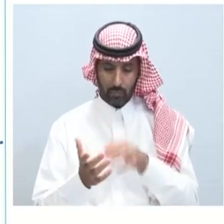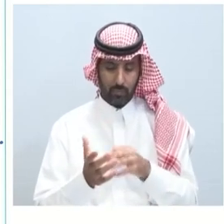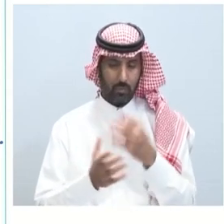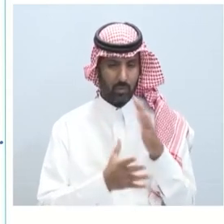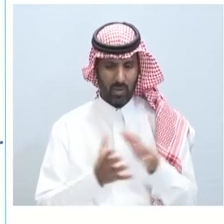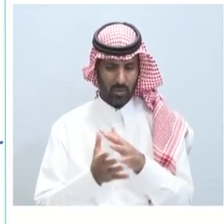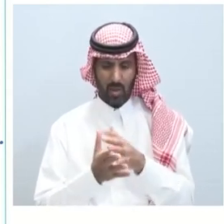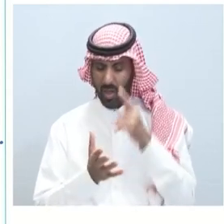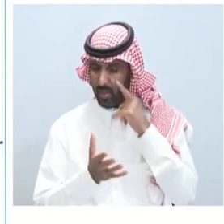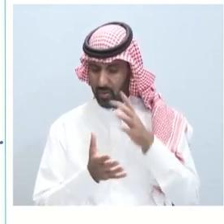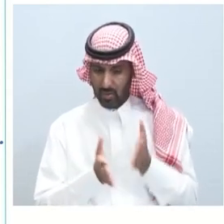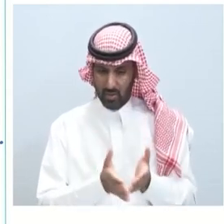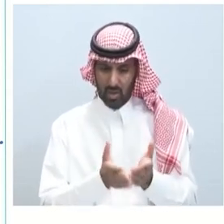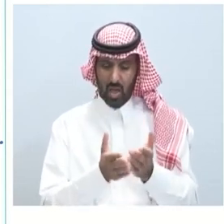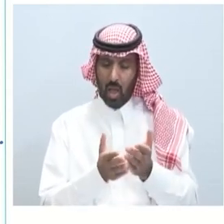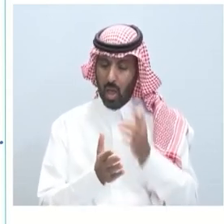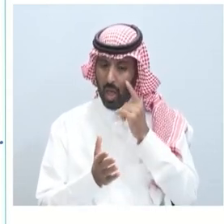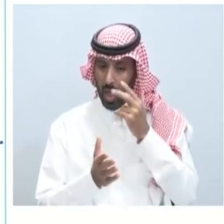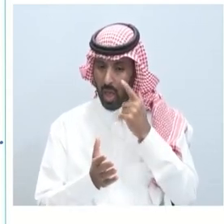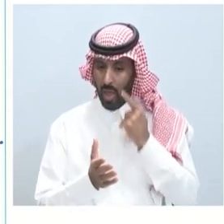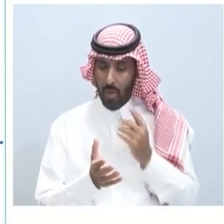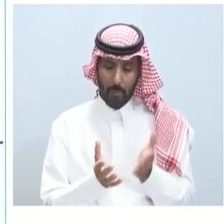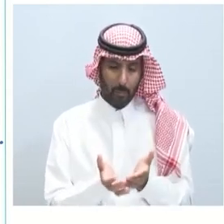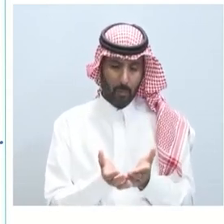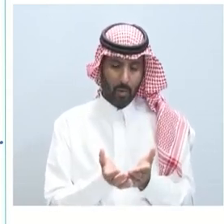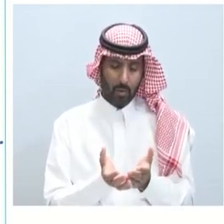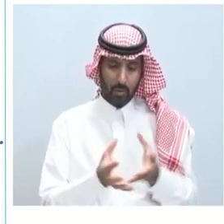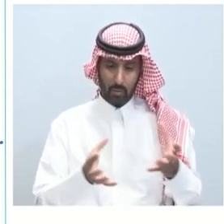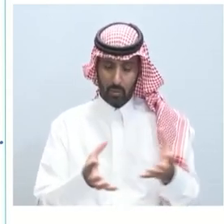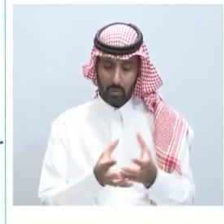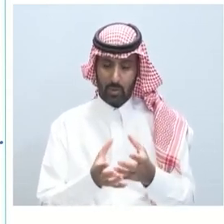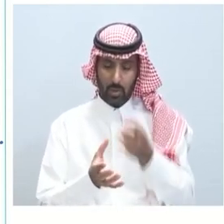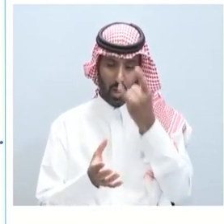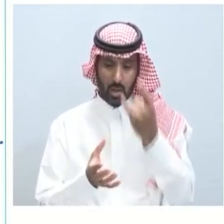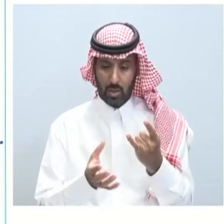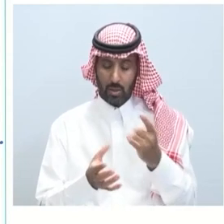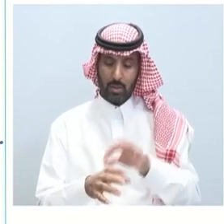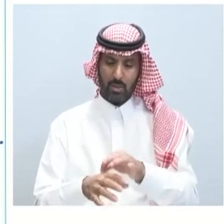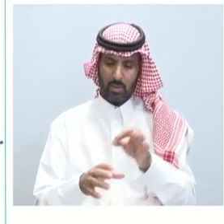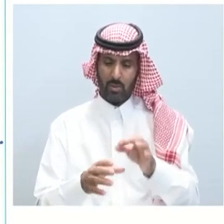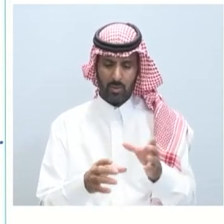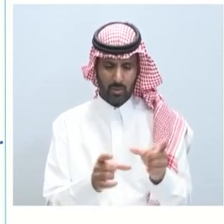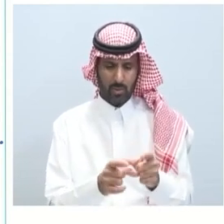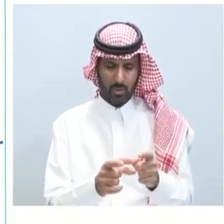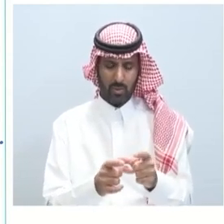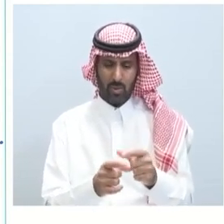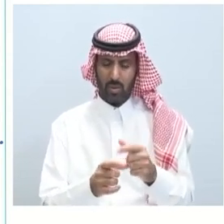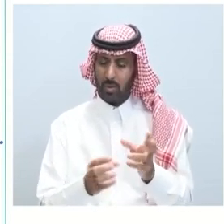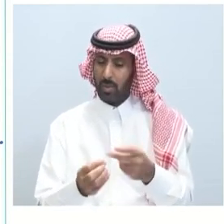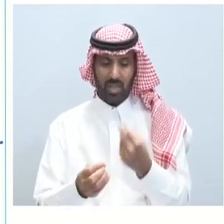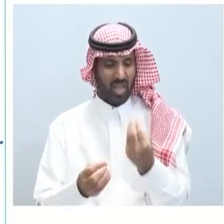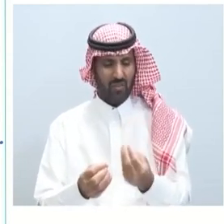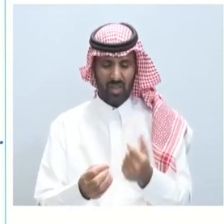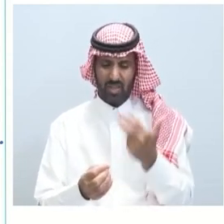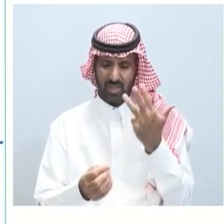problem on the lifeboat with the captain? What's the problem? There's only enough space for 9 passengers.